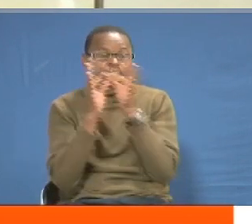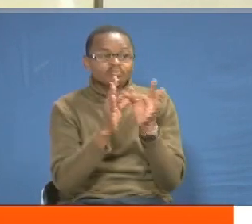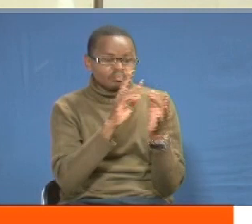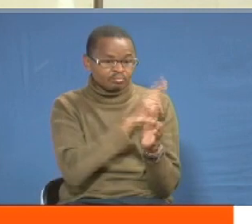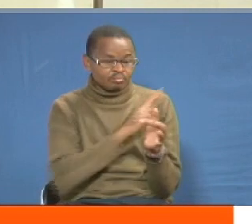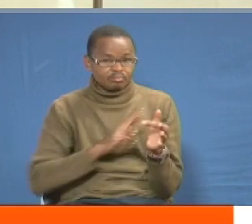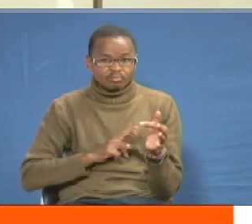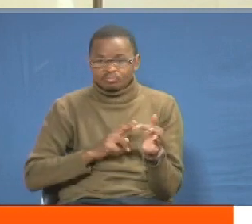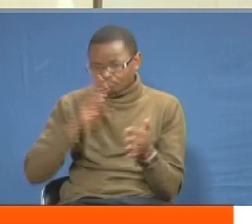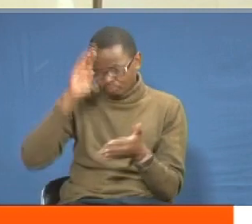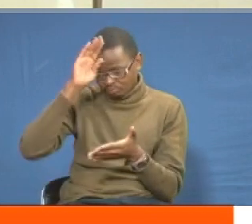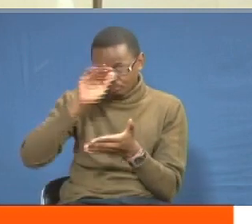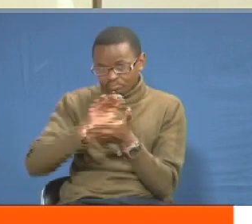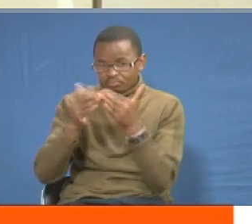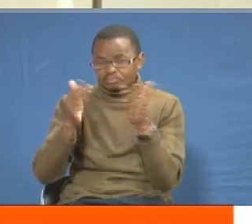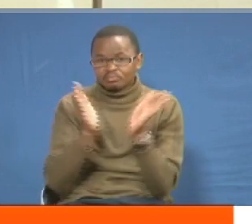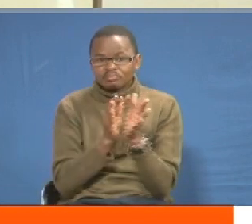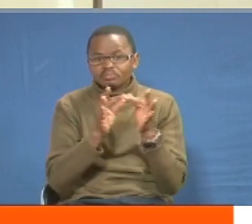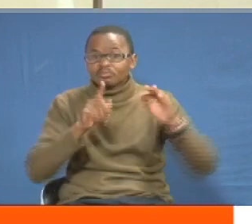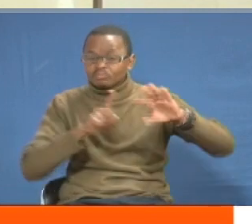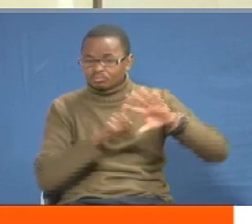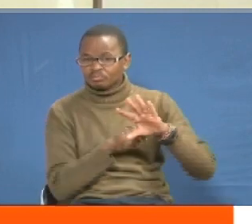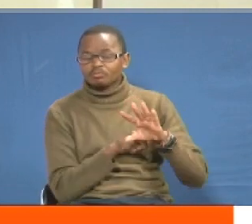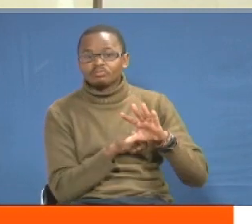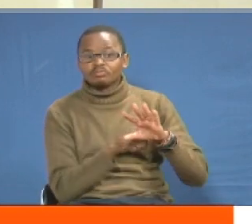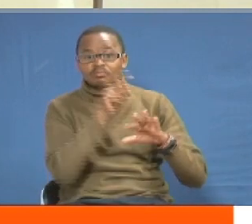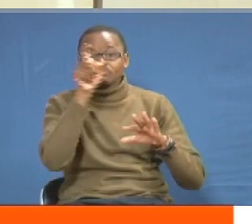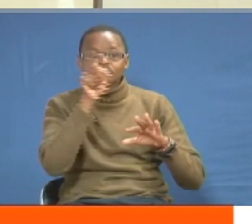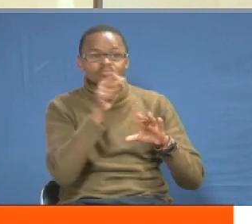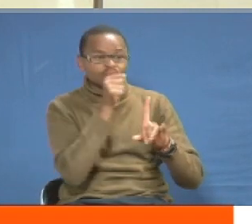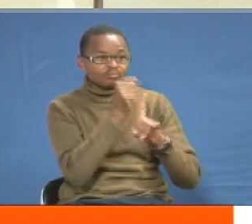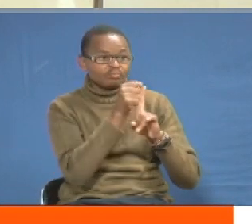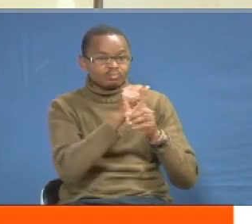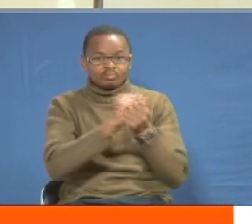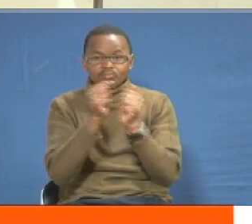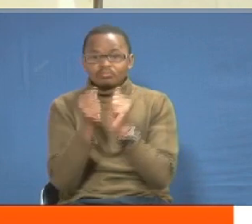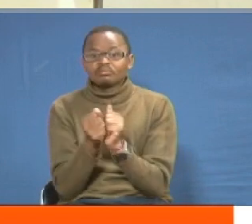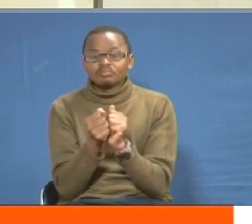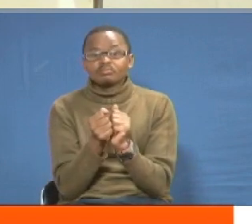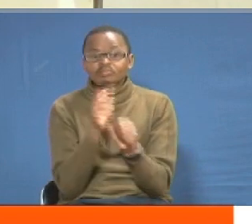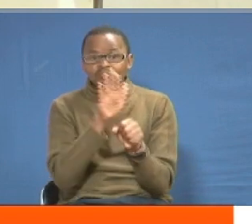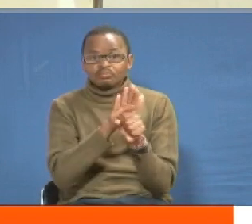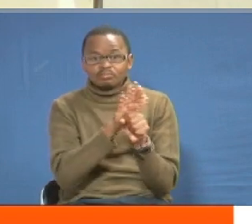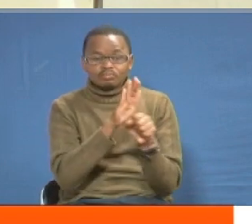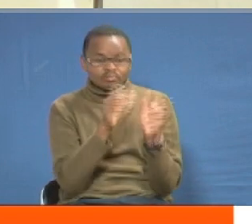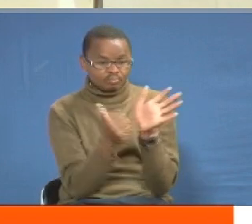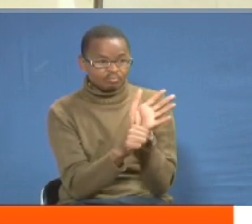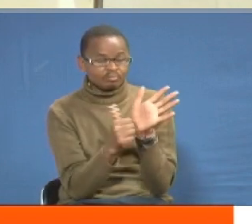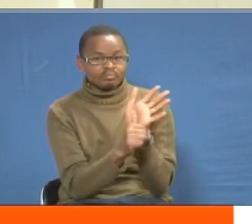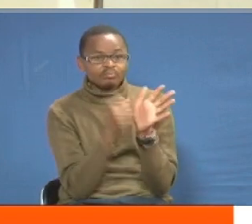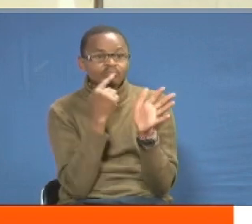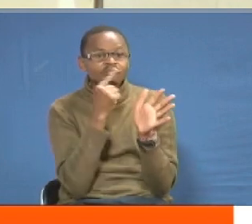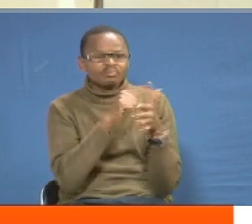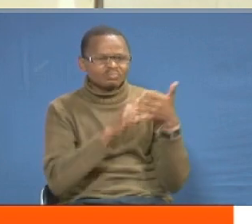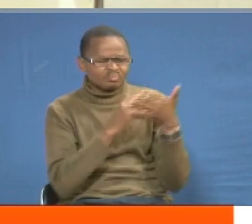cultural and religious beliefs have been with the community for a long period of time, and therefore advocating for change will be quite a hurdle and a